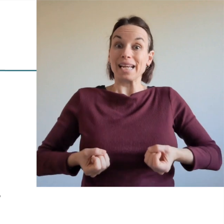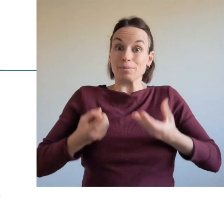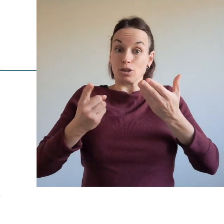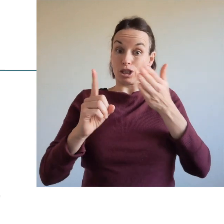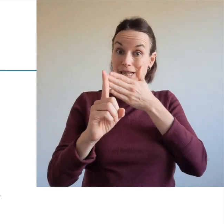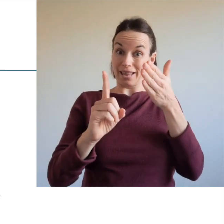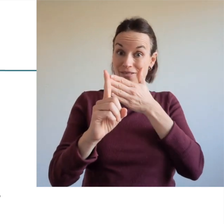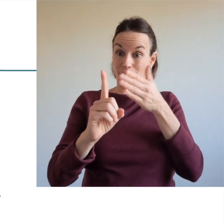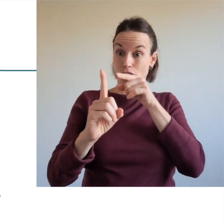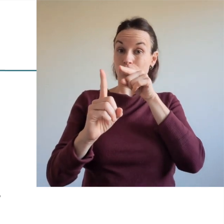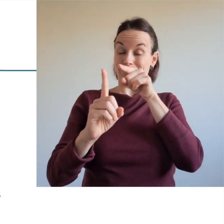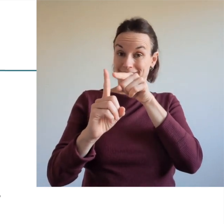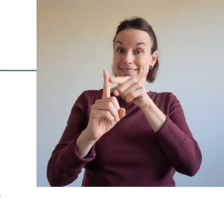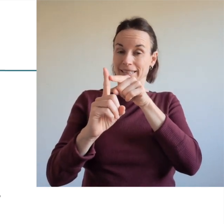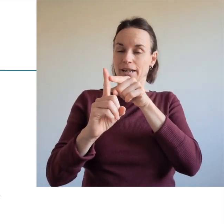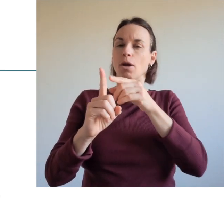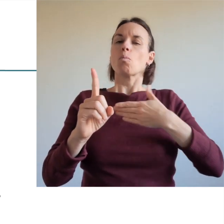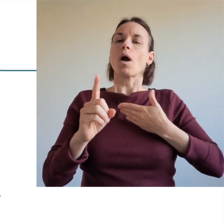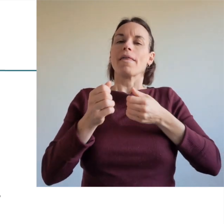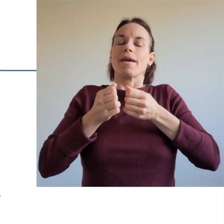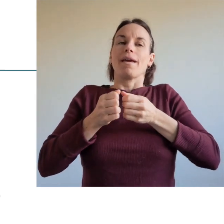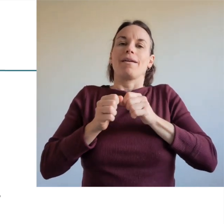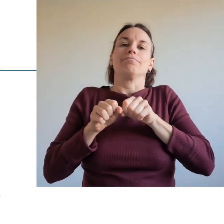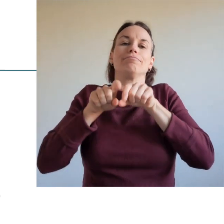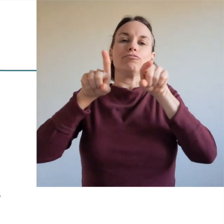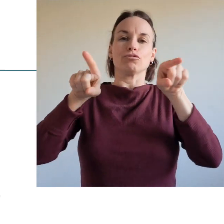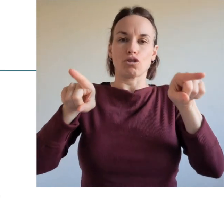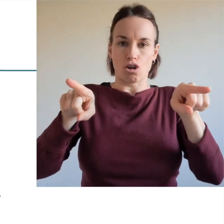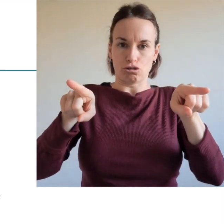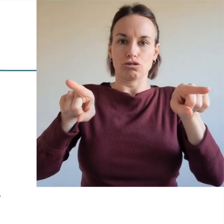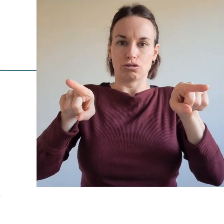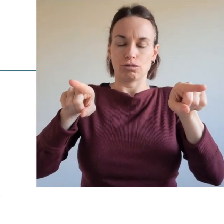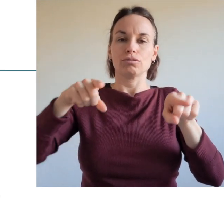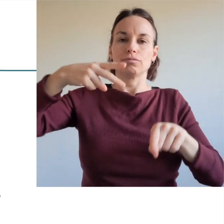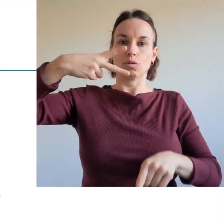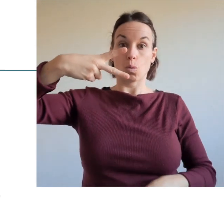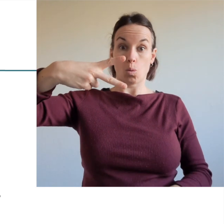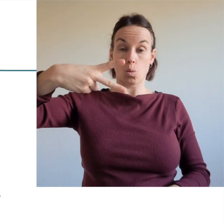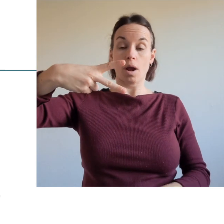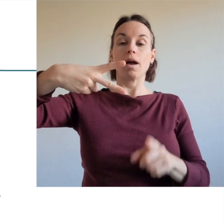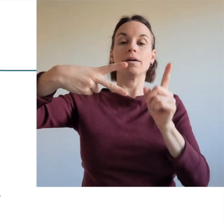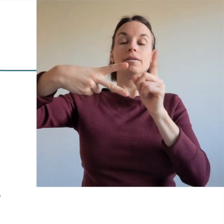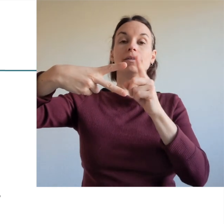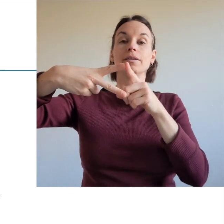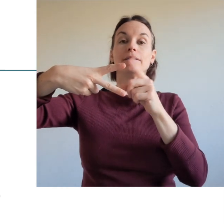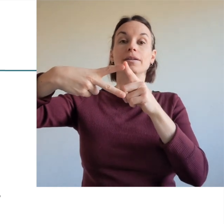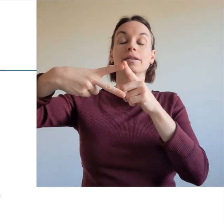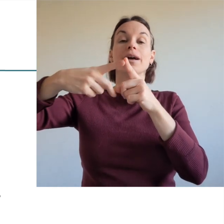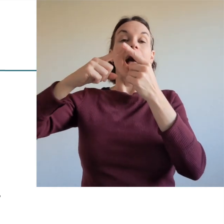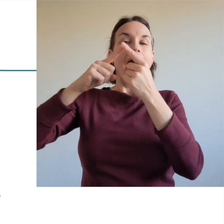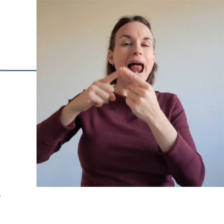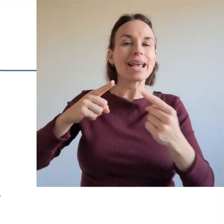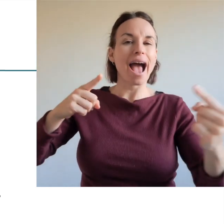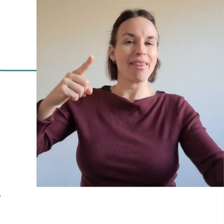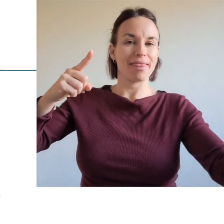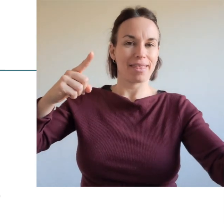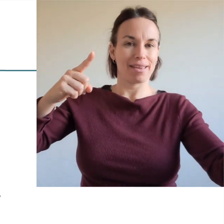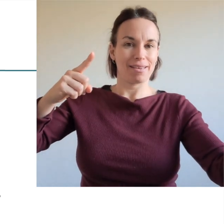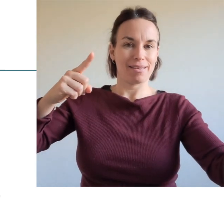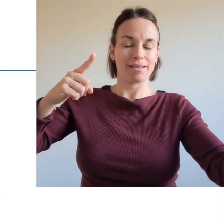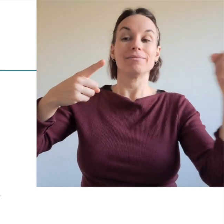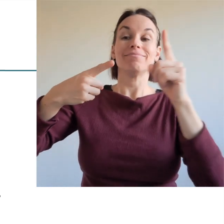When it comes to indefinite uses, we can consider two different dimensions, one of which is